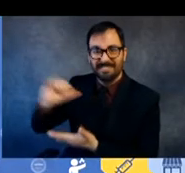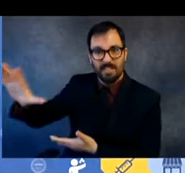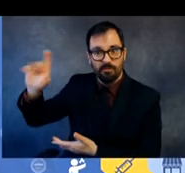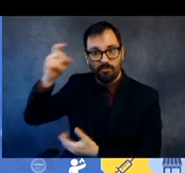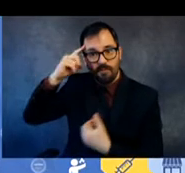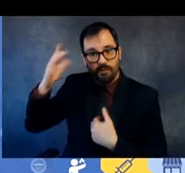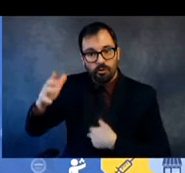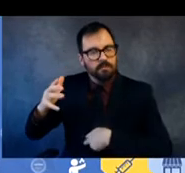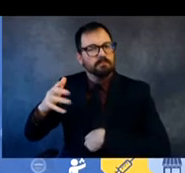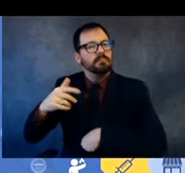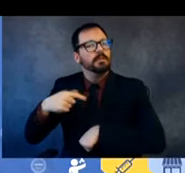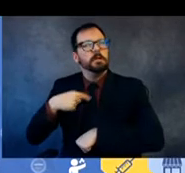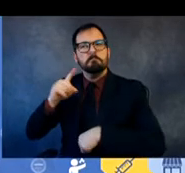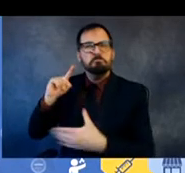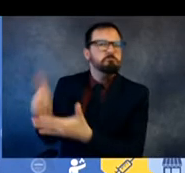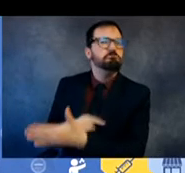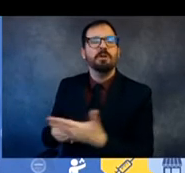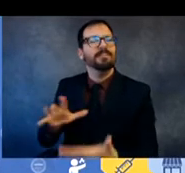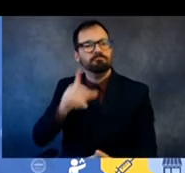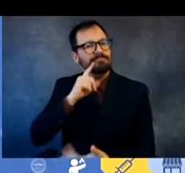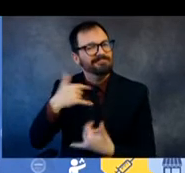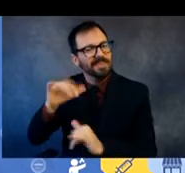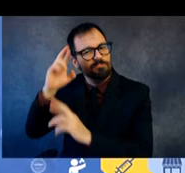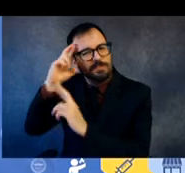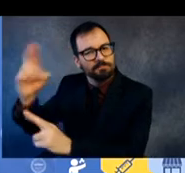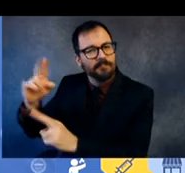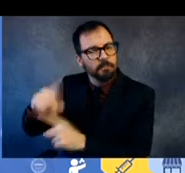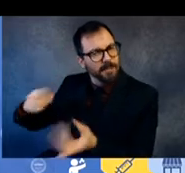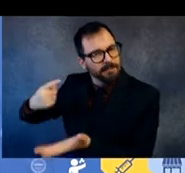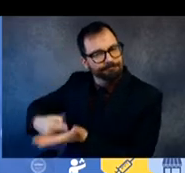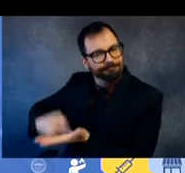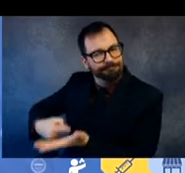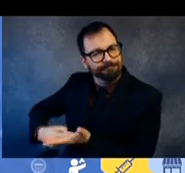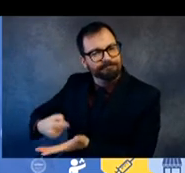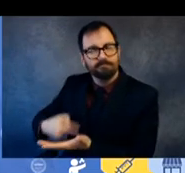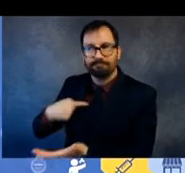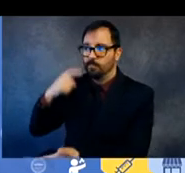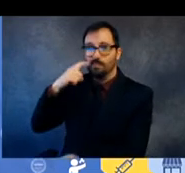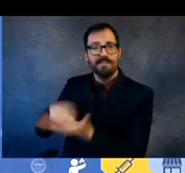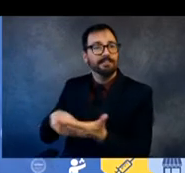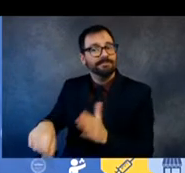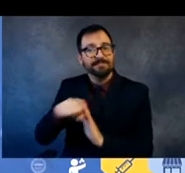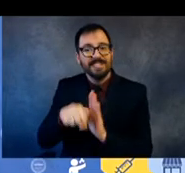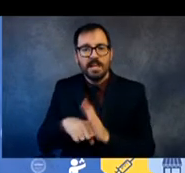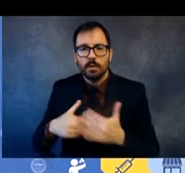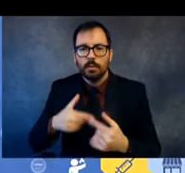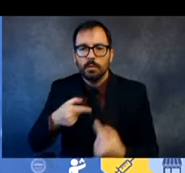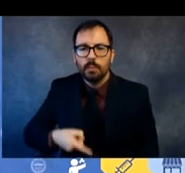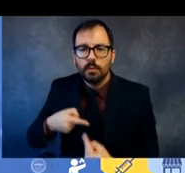and we acknowledged the difficulty that the state was having under the circumstances. So